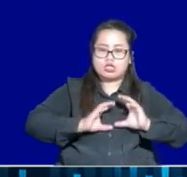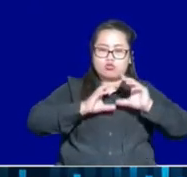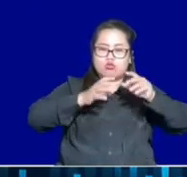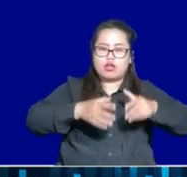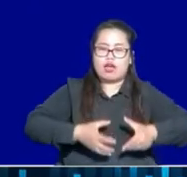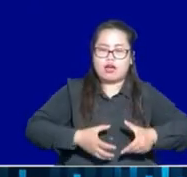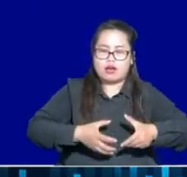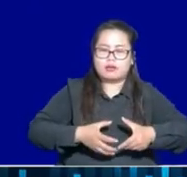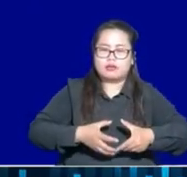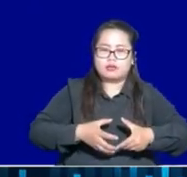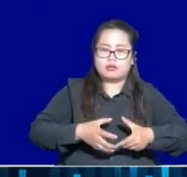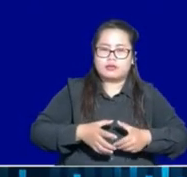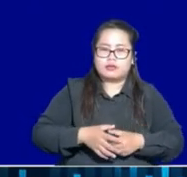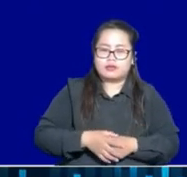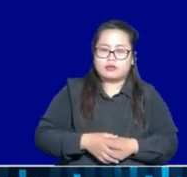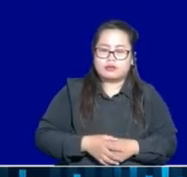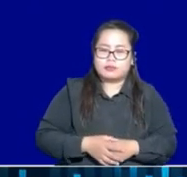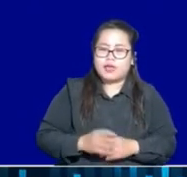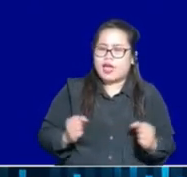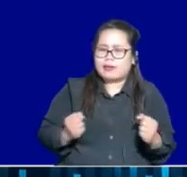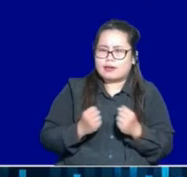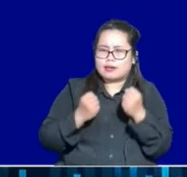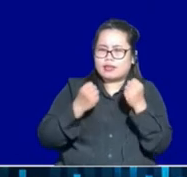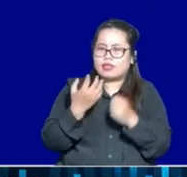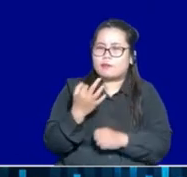renewable energy is going to be much, much harder